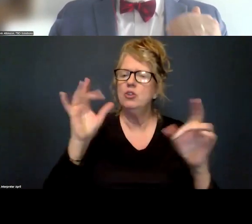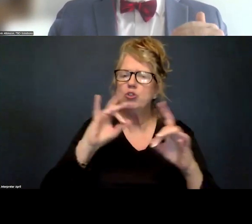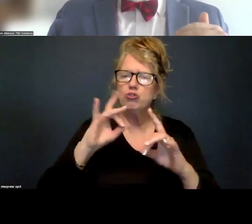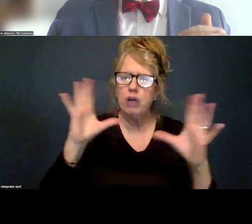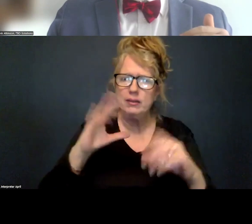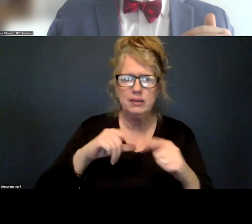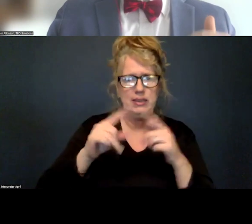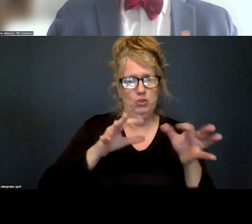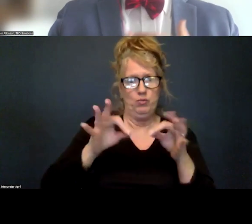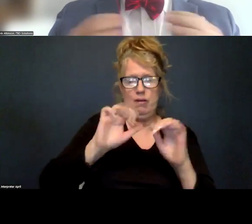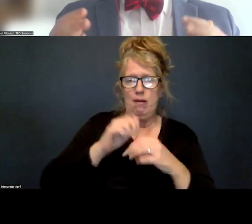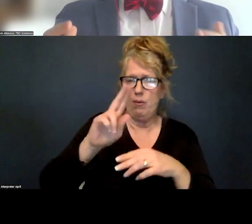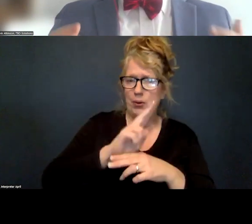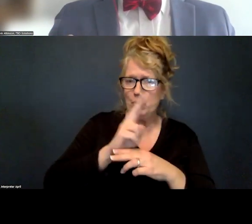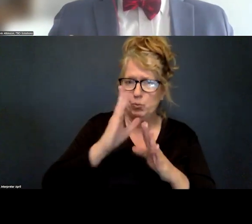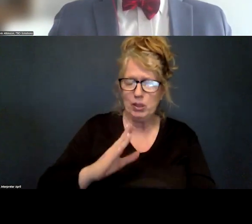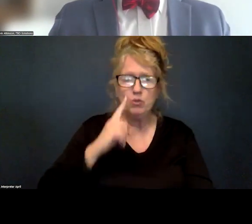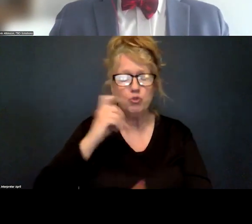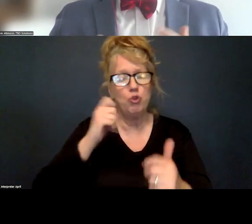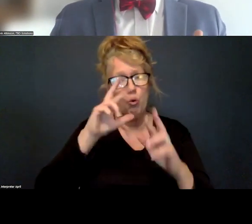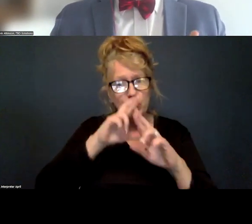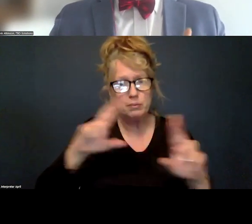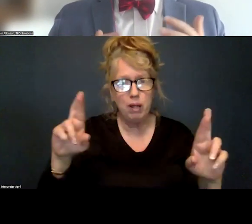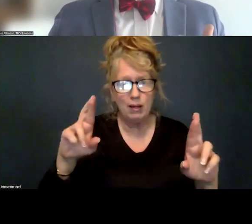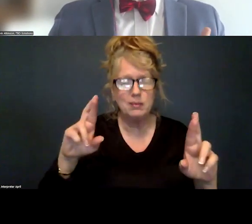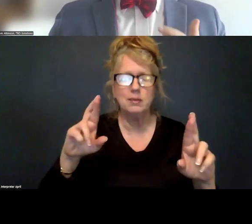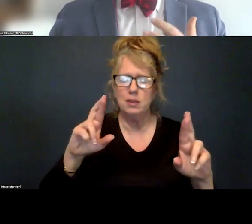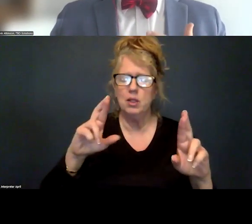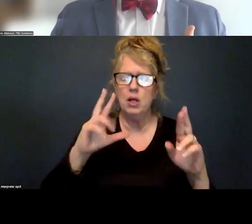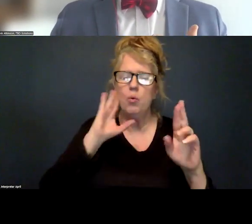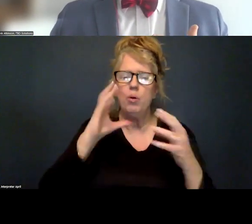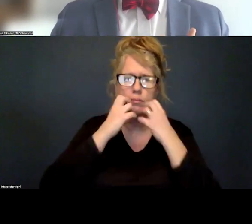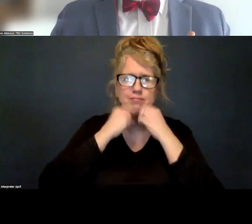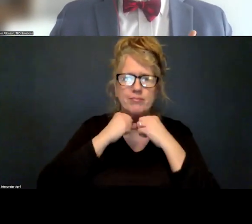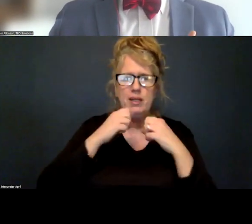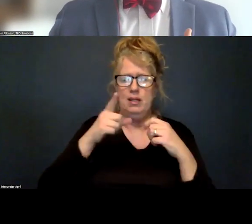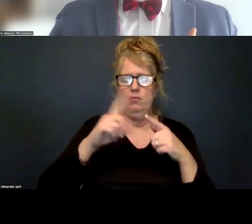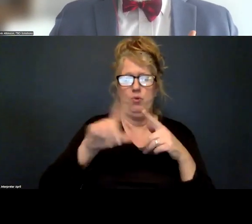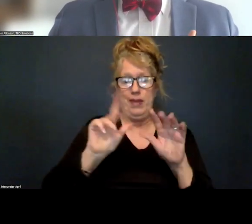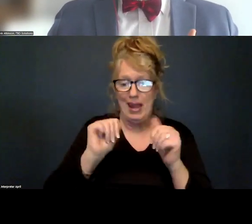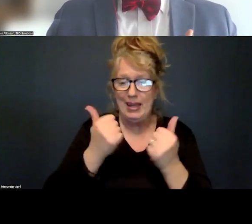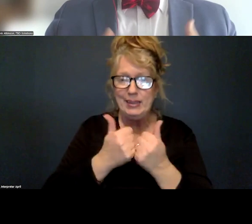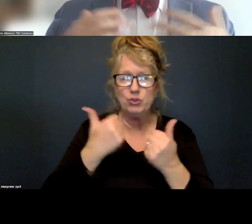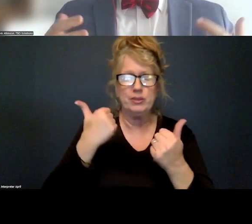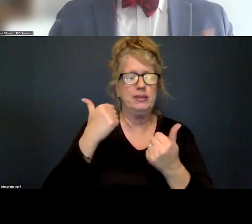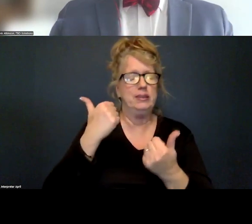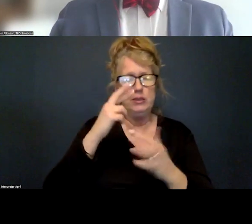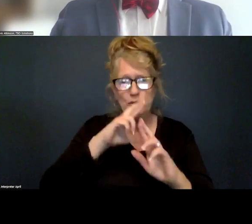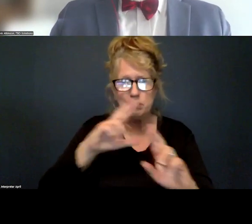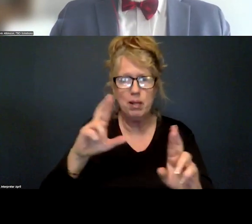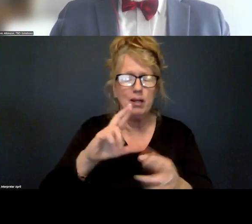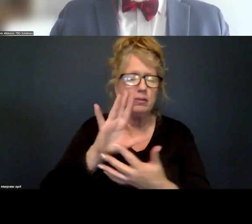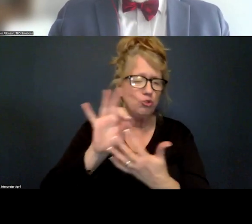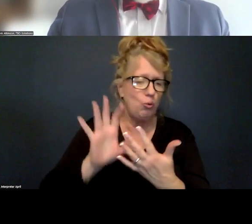by the user. So respecting these parameters does the most to preserve agency and dignity and choice throughout a